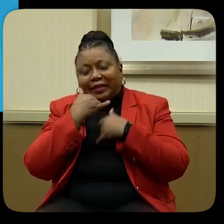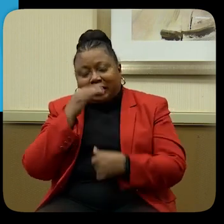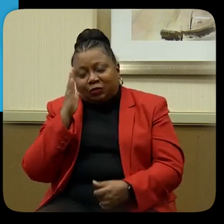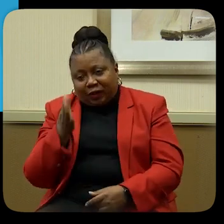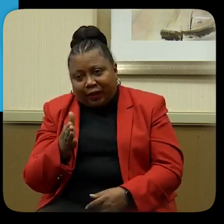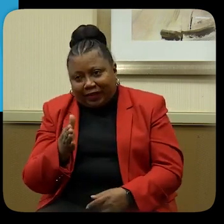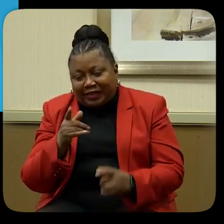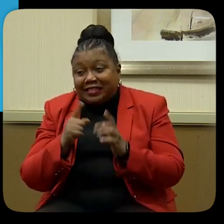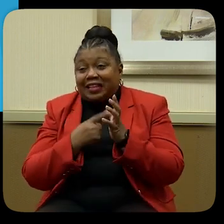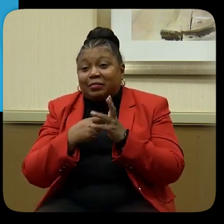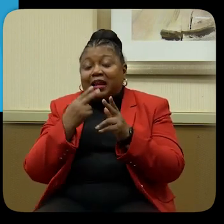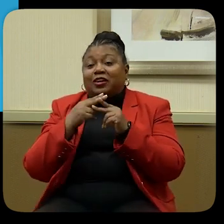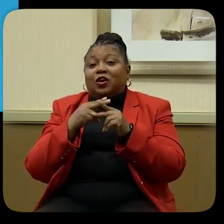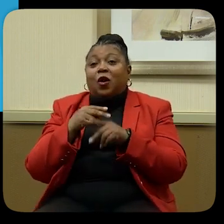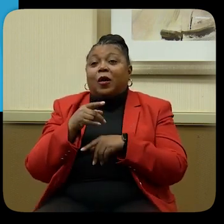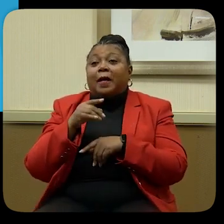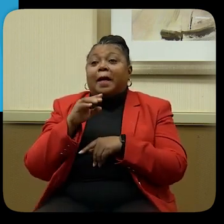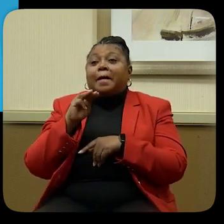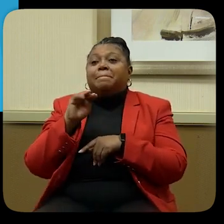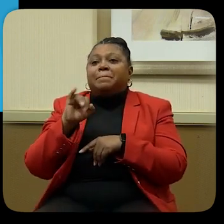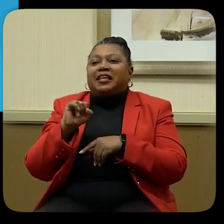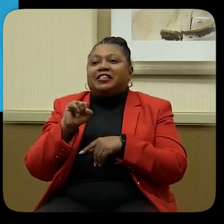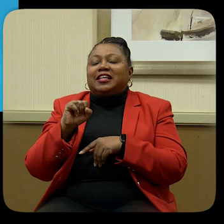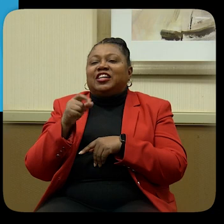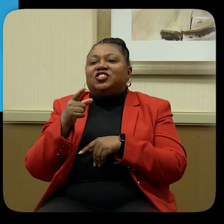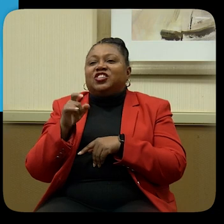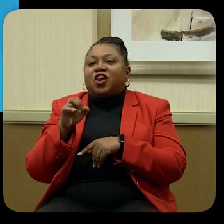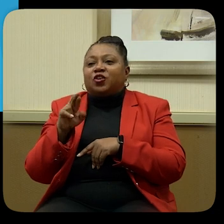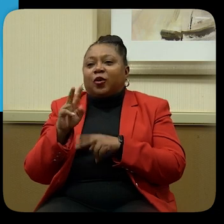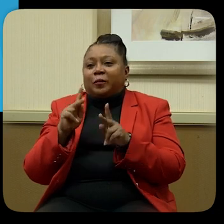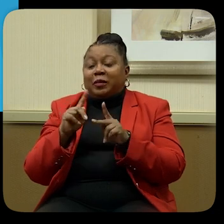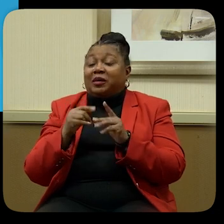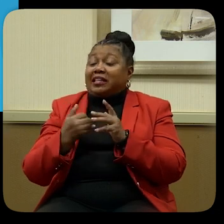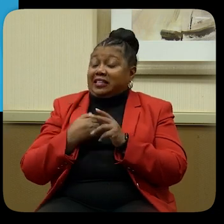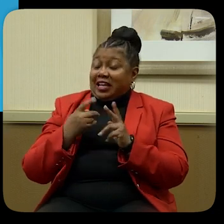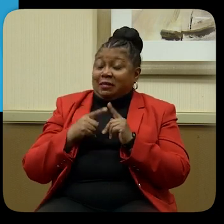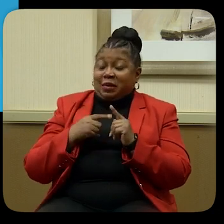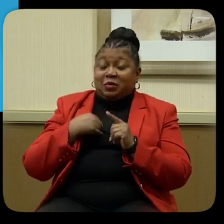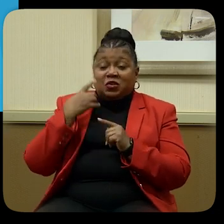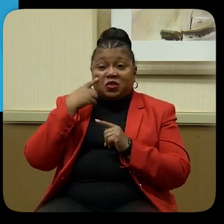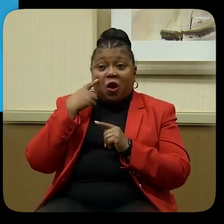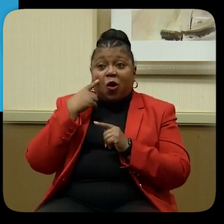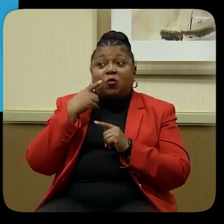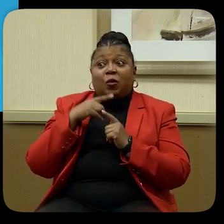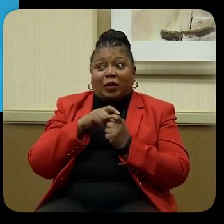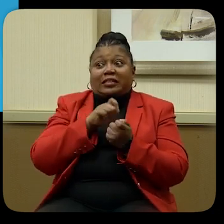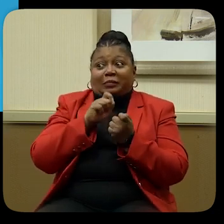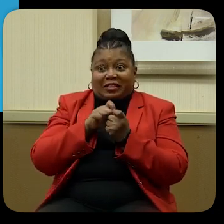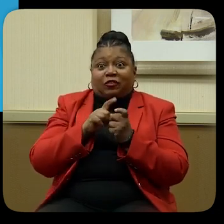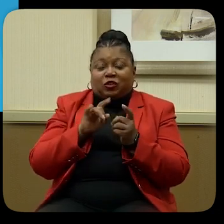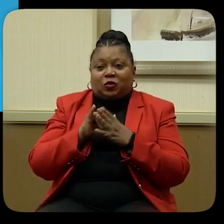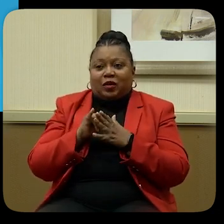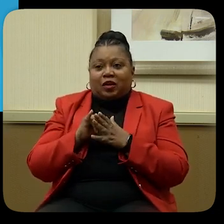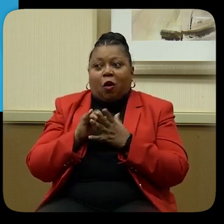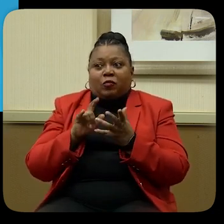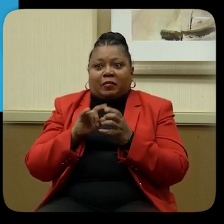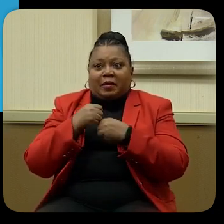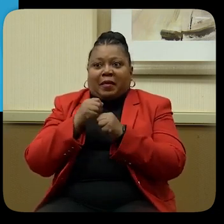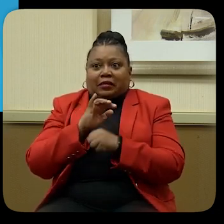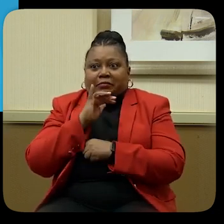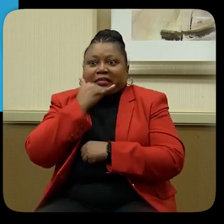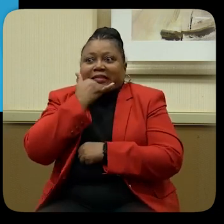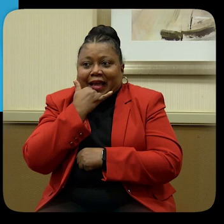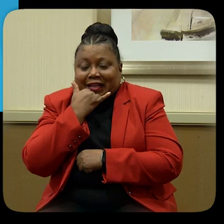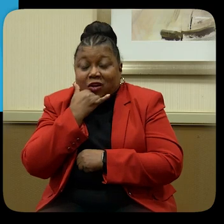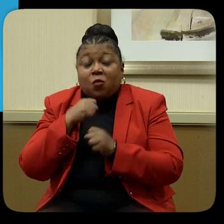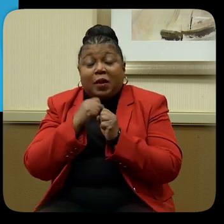right? Sometimes that's called misgendering people. Young people know when we're purposely doing that versus when we make a mistake.